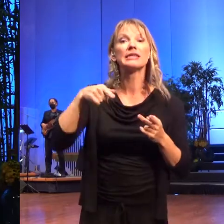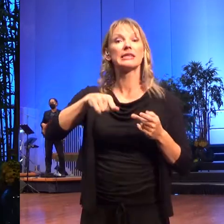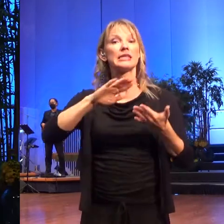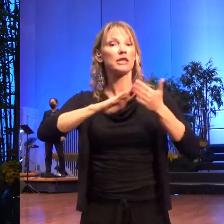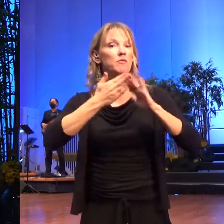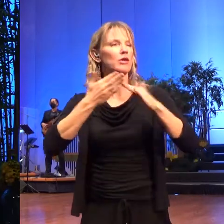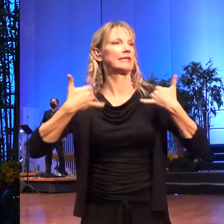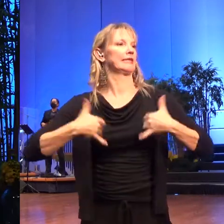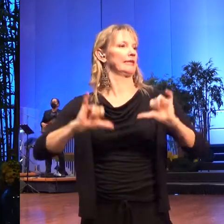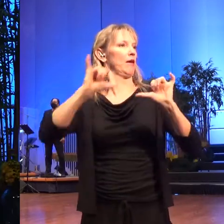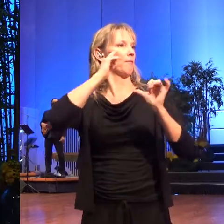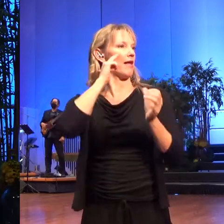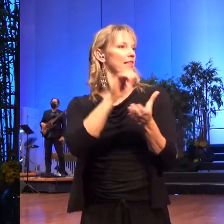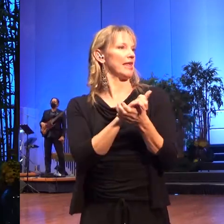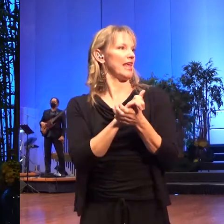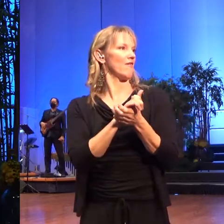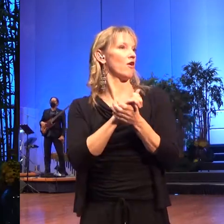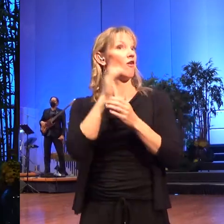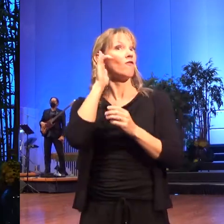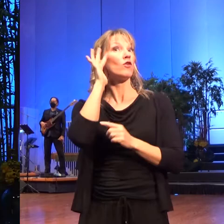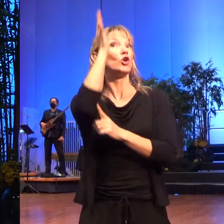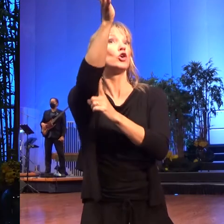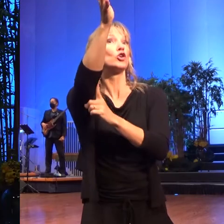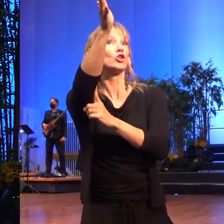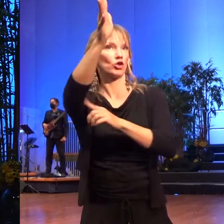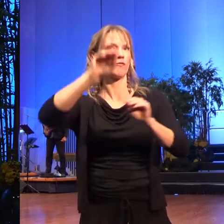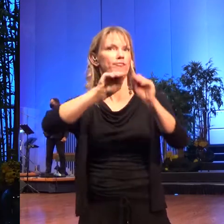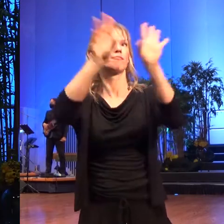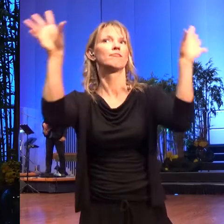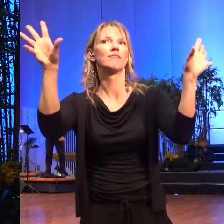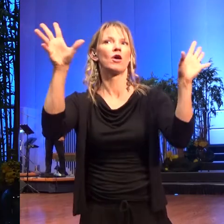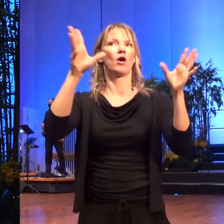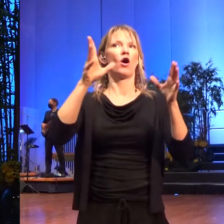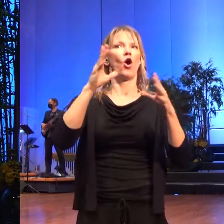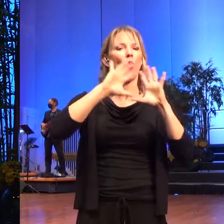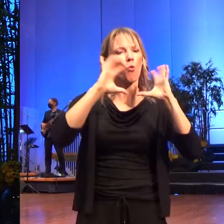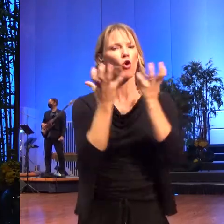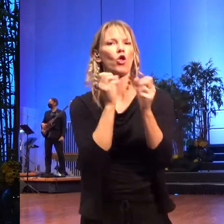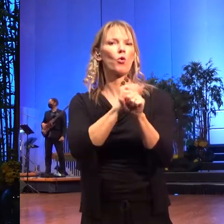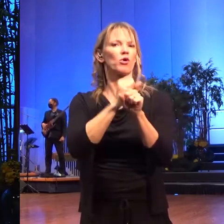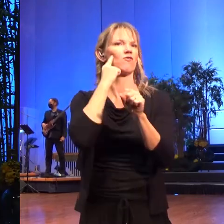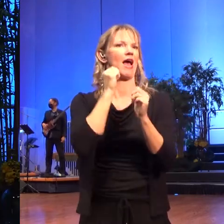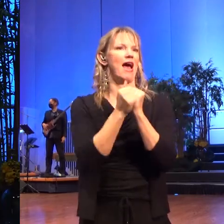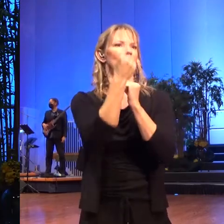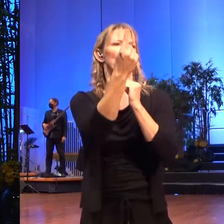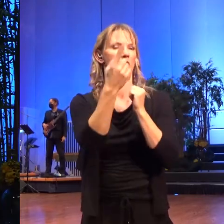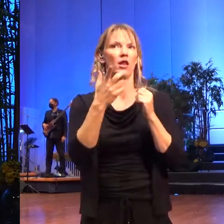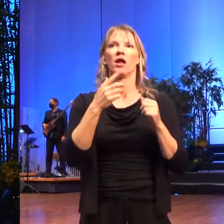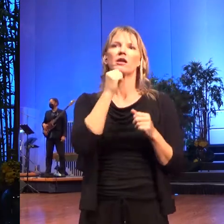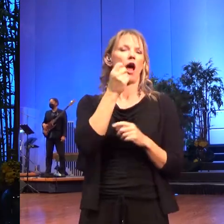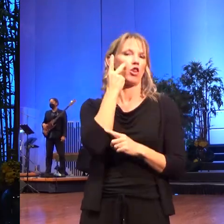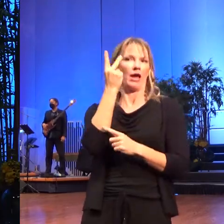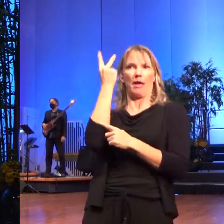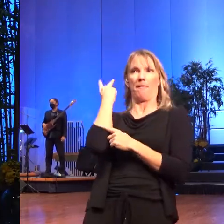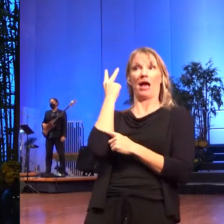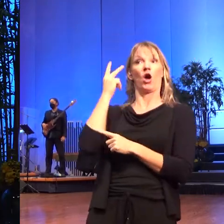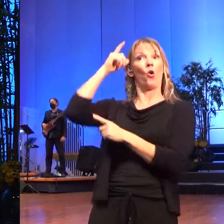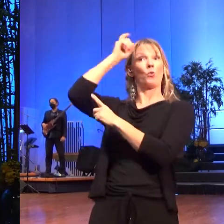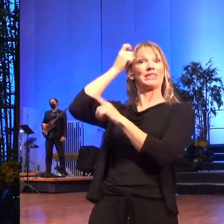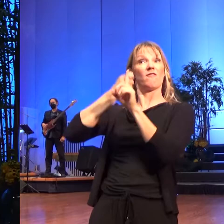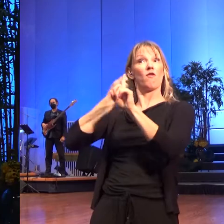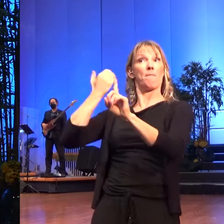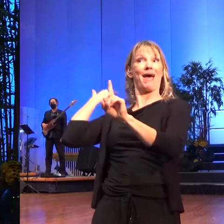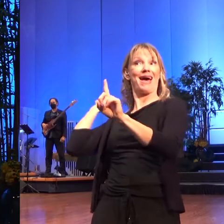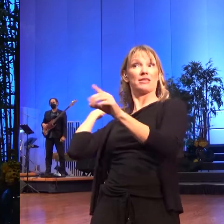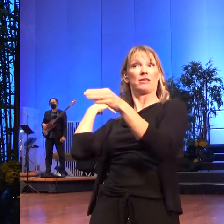still believe in a brighter future, in a world that works for everyone. We're not looking backwards. We take the wisdom of the past and we make it